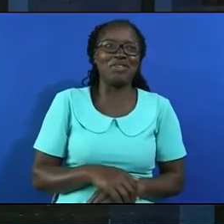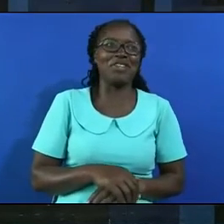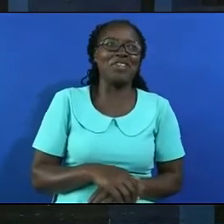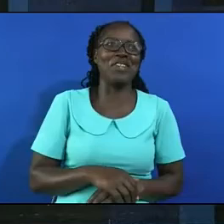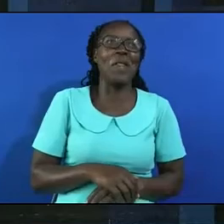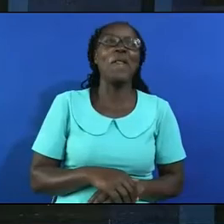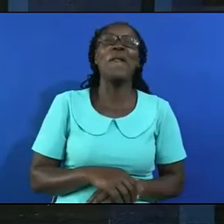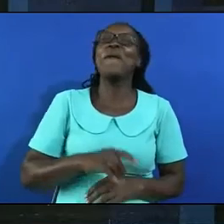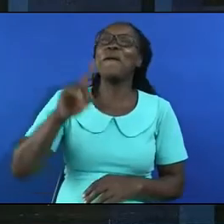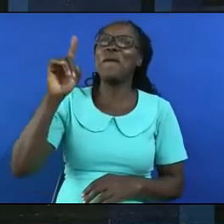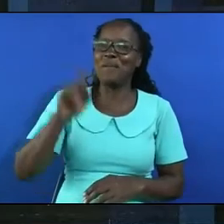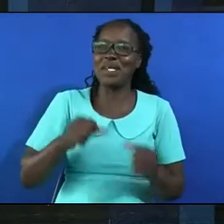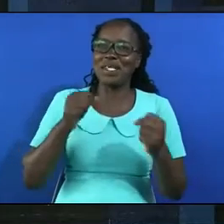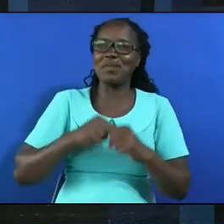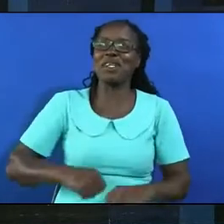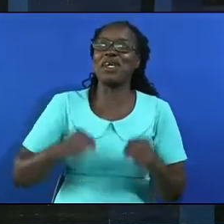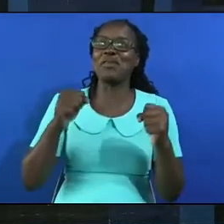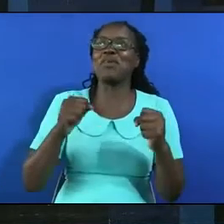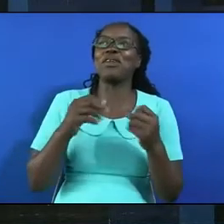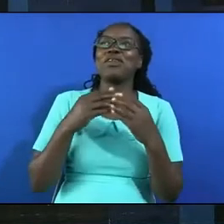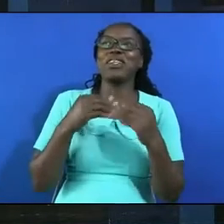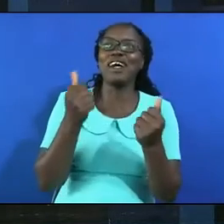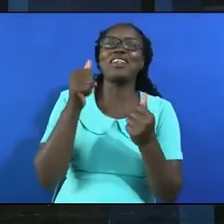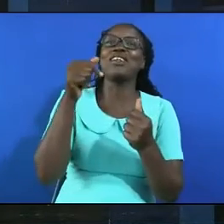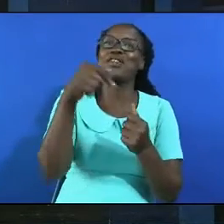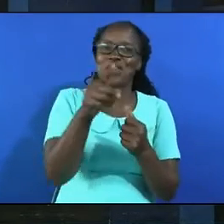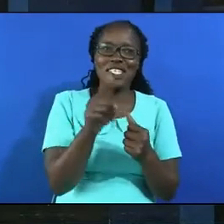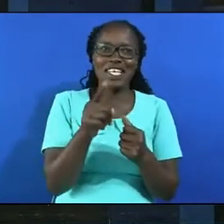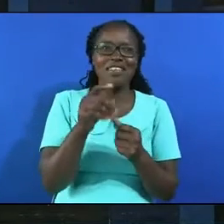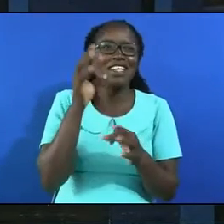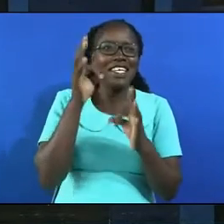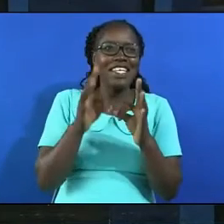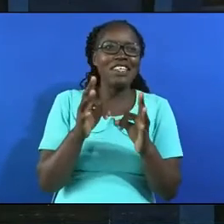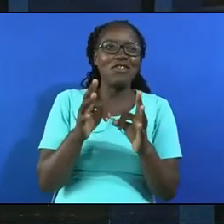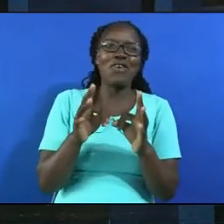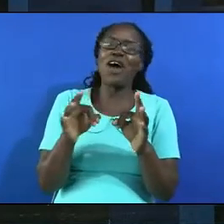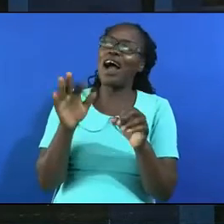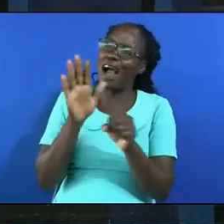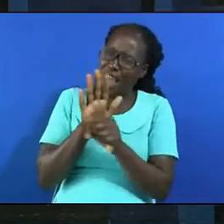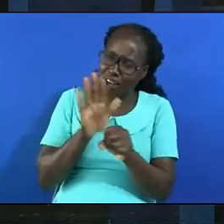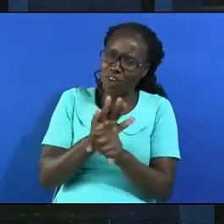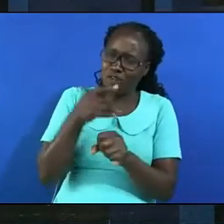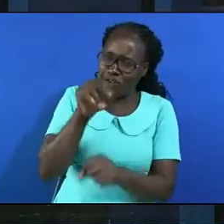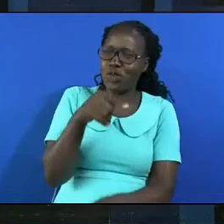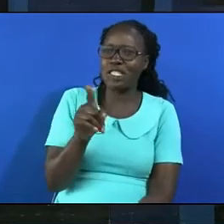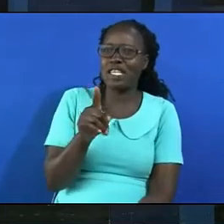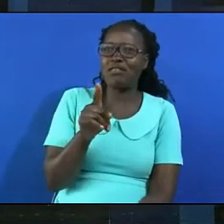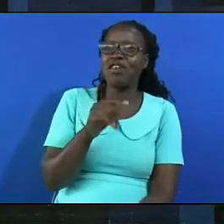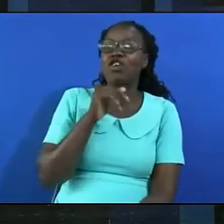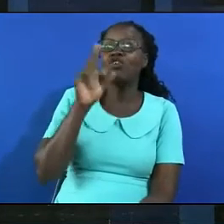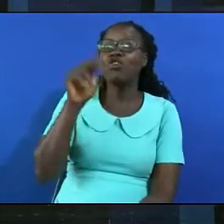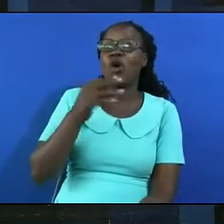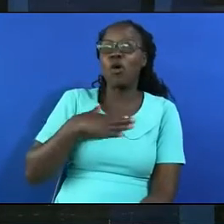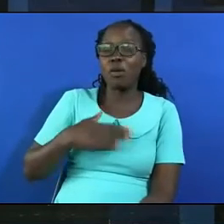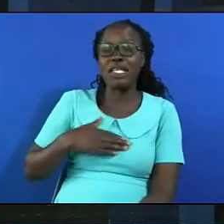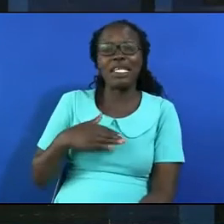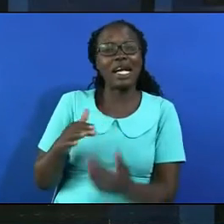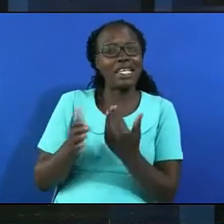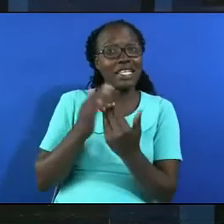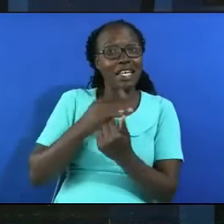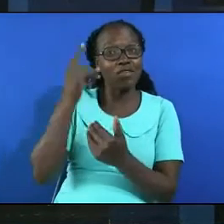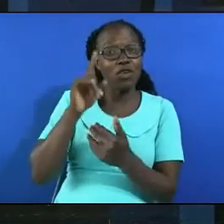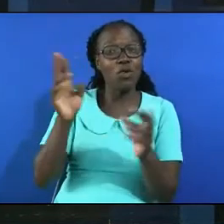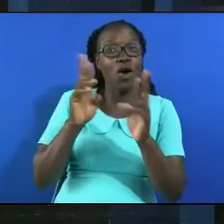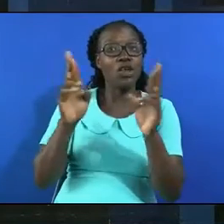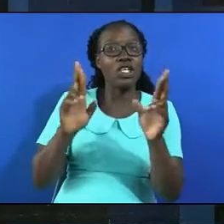You must be able to handle yourself. If you are too much for yourself, nobody can handle you. We